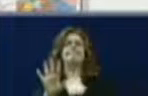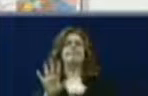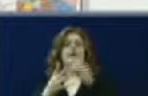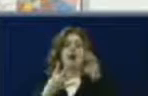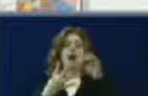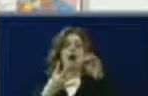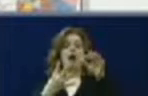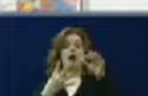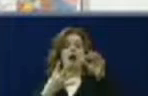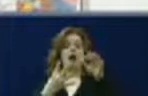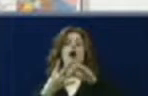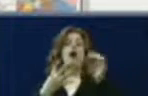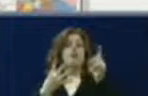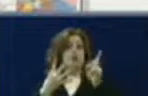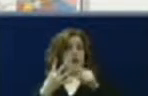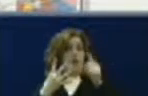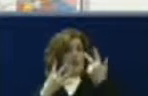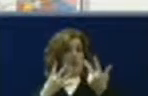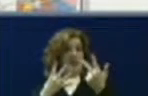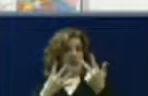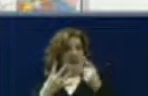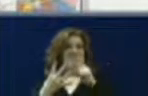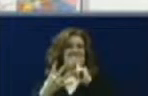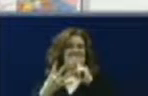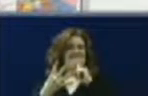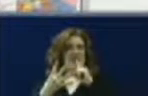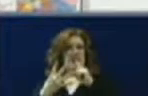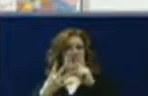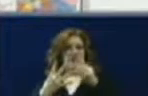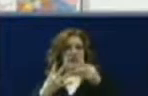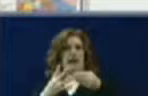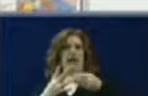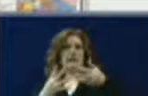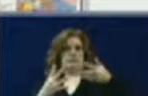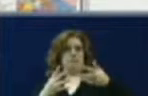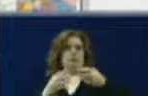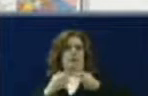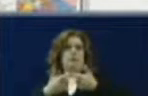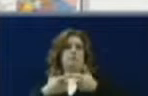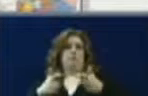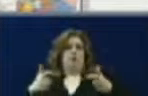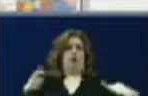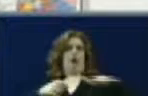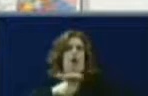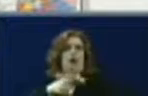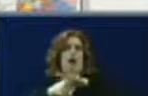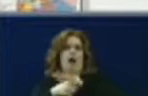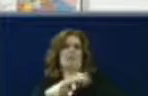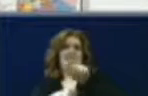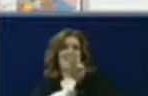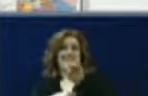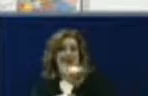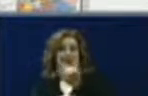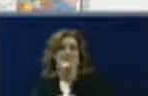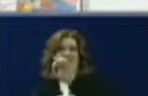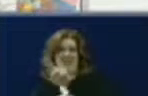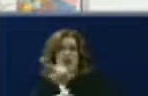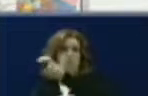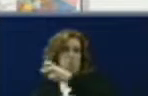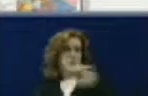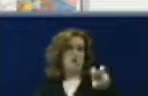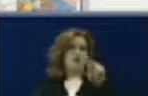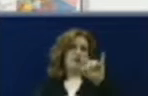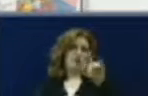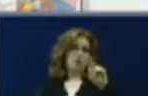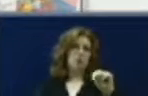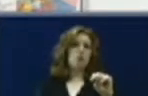Option 3 actually expands the Zachary Taylor move to Norton with an